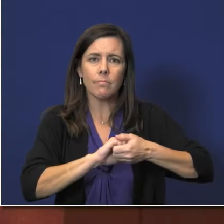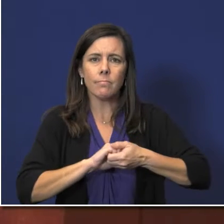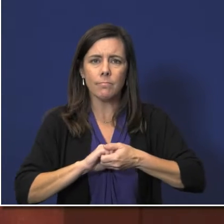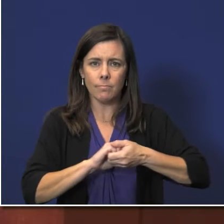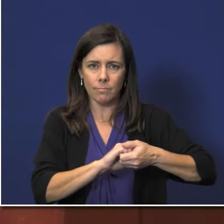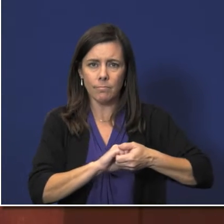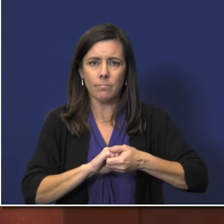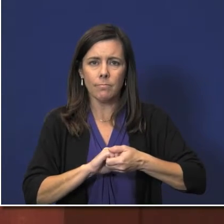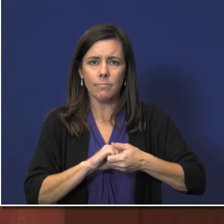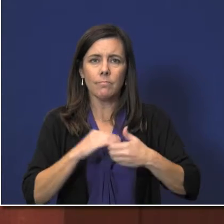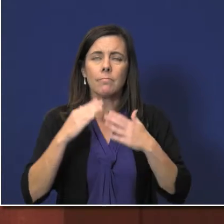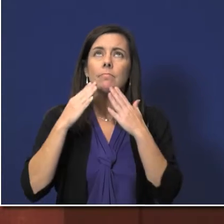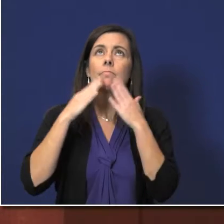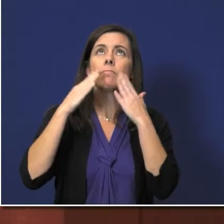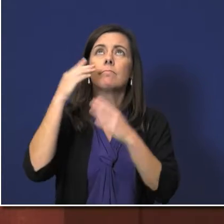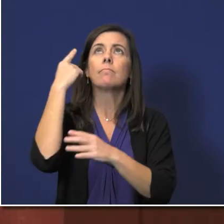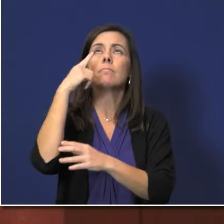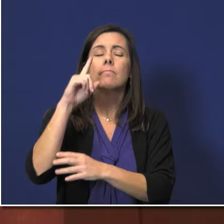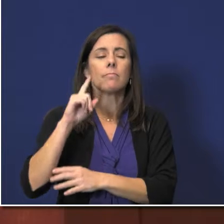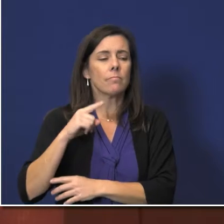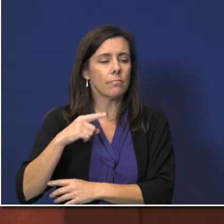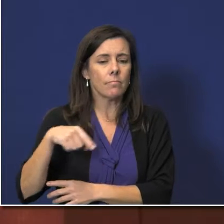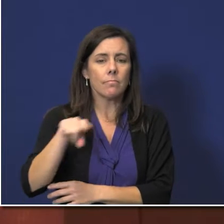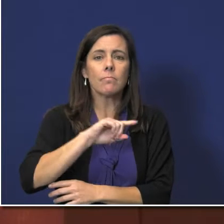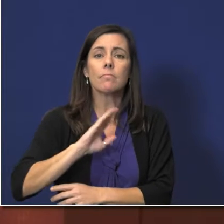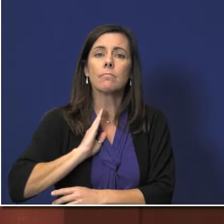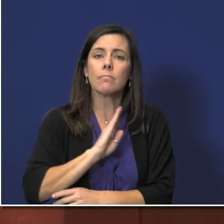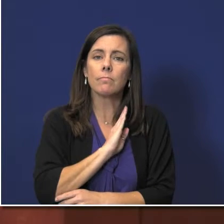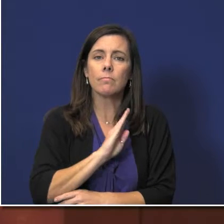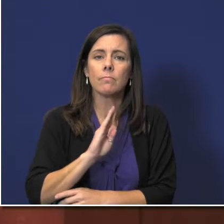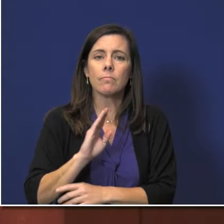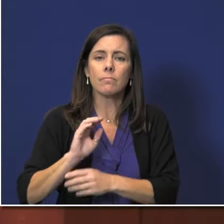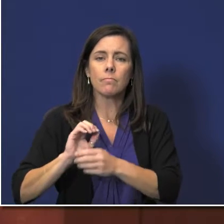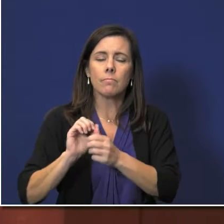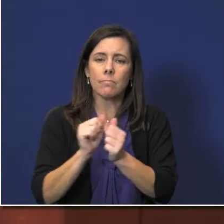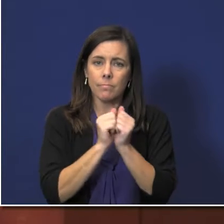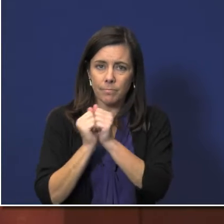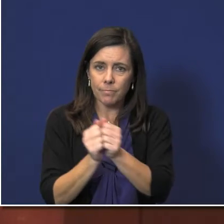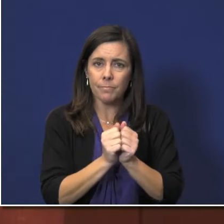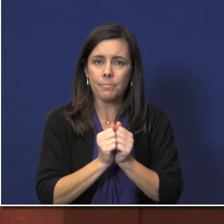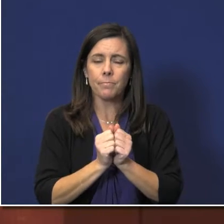We're thankful for this board who has stayed together.